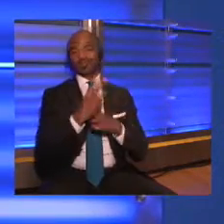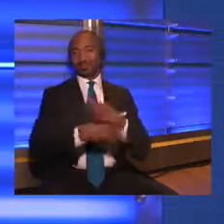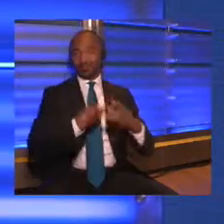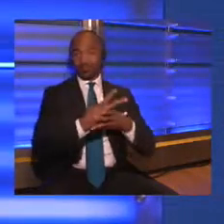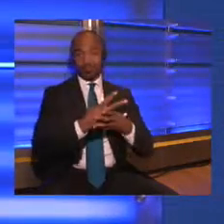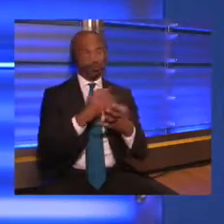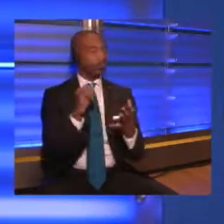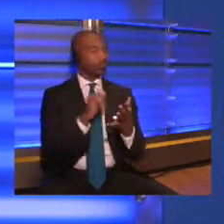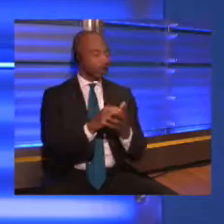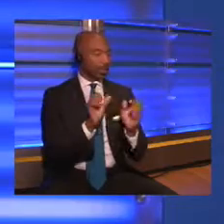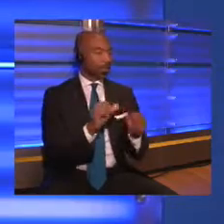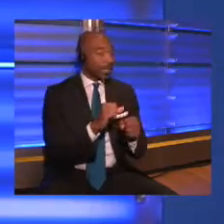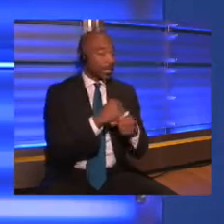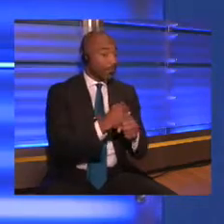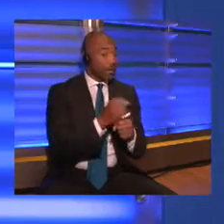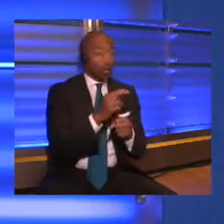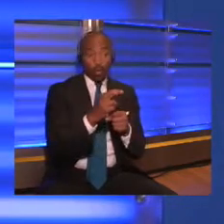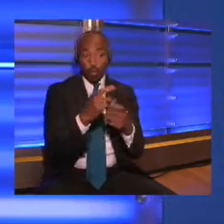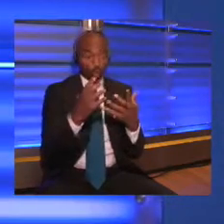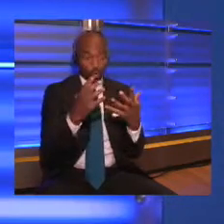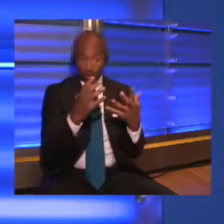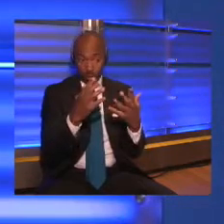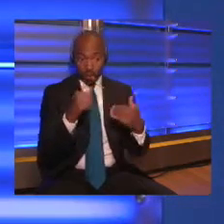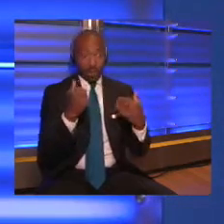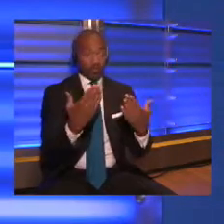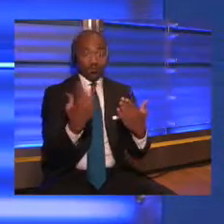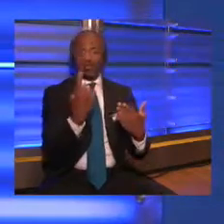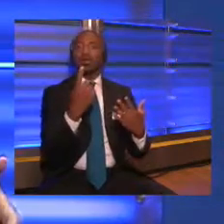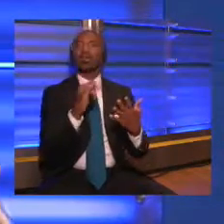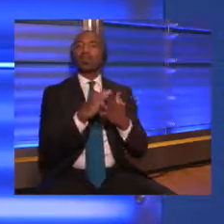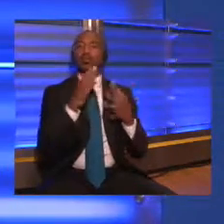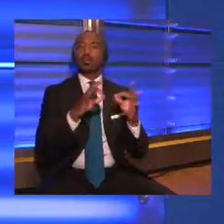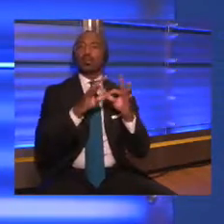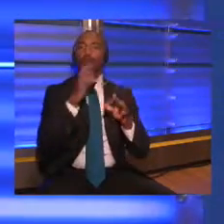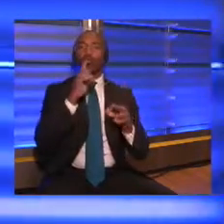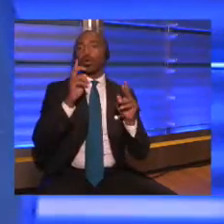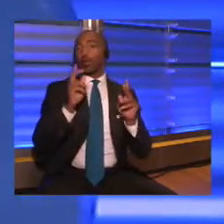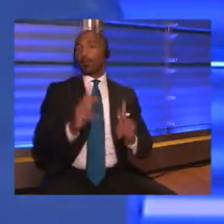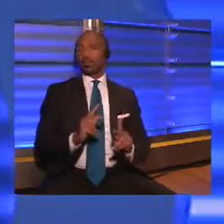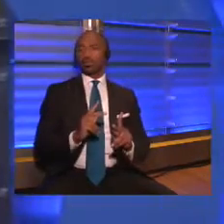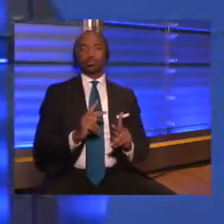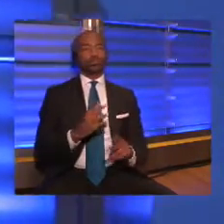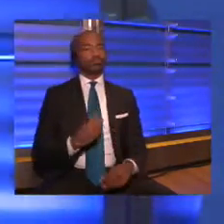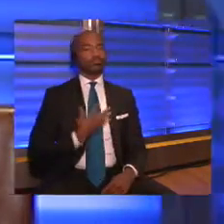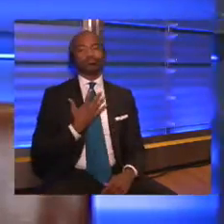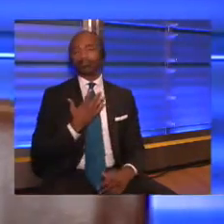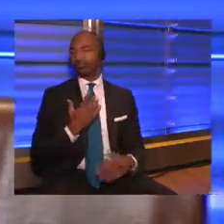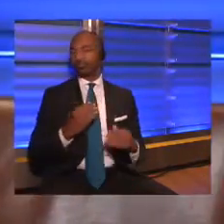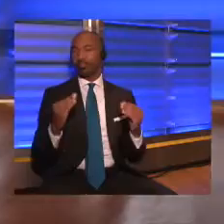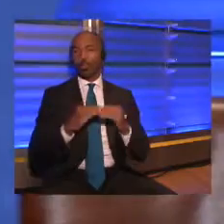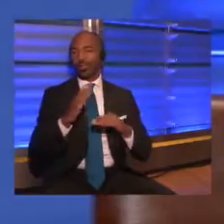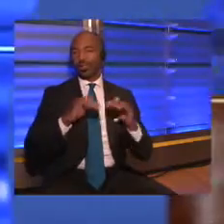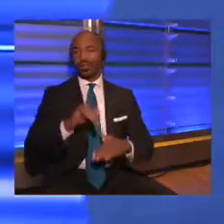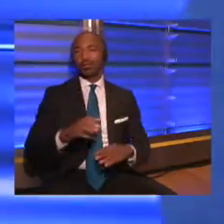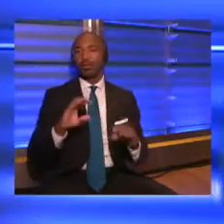do, make, or create matters and is important to somebody else, there isn't any greater source of inspiration or